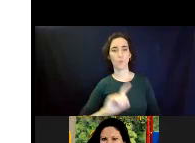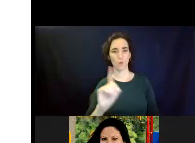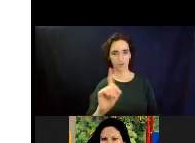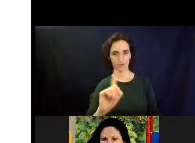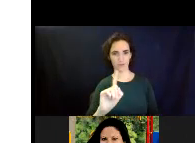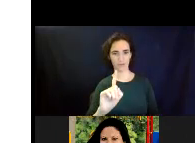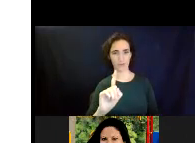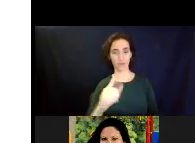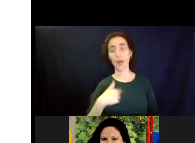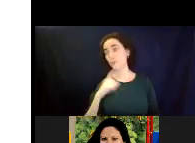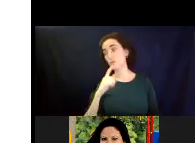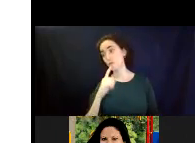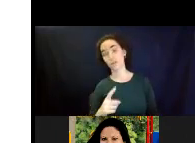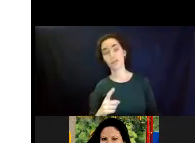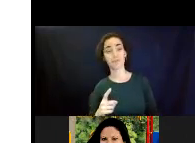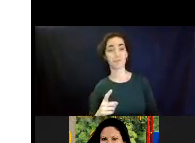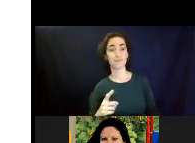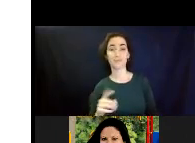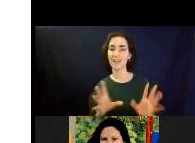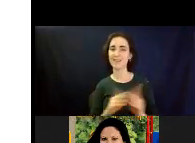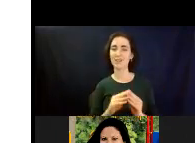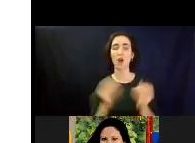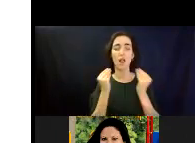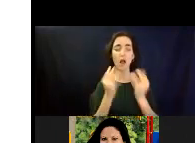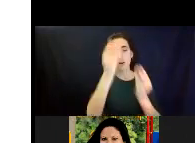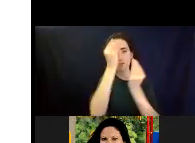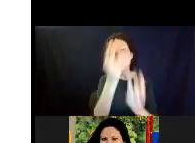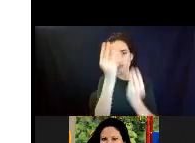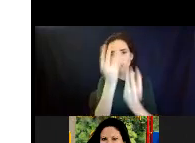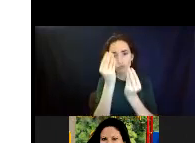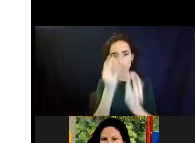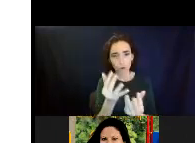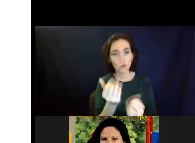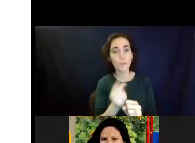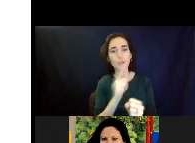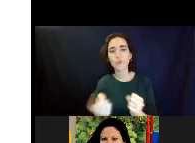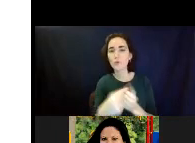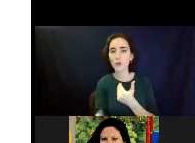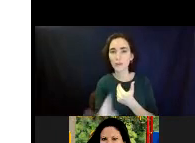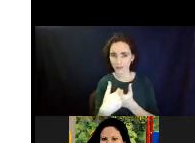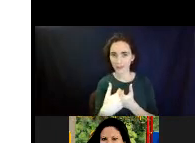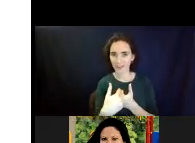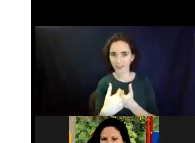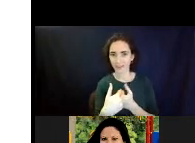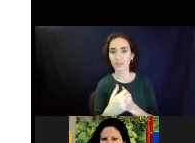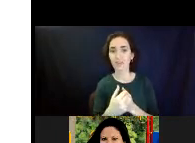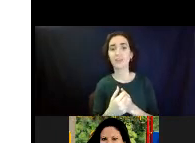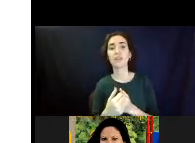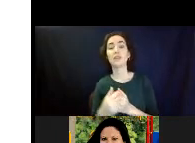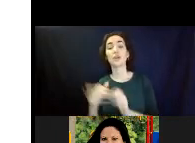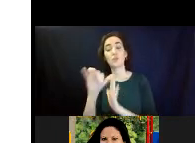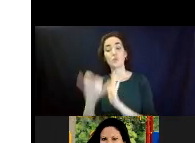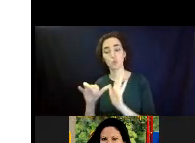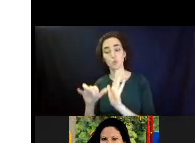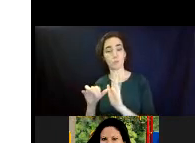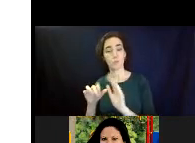And I'm sure it's going to be a session that's full of information. So be sure you get back on at that time. We'll keep our YouTube